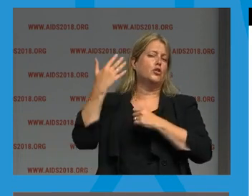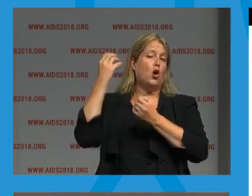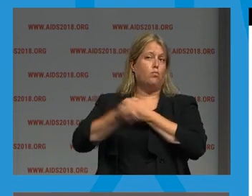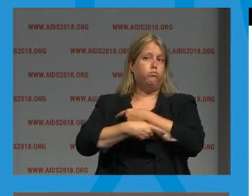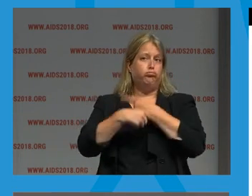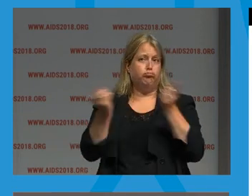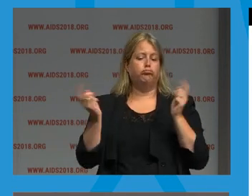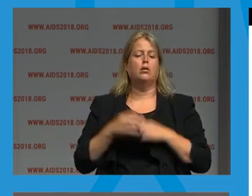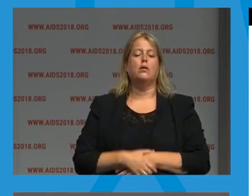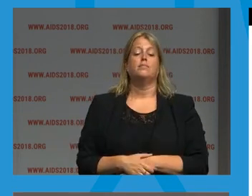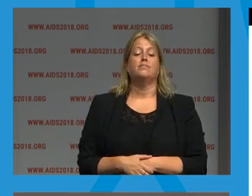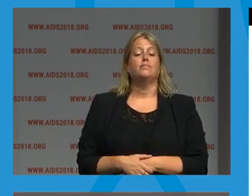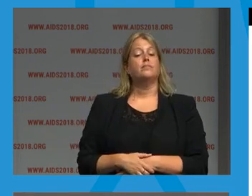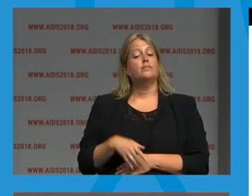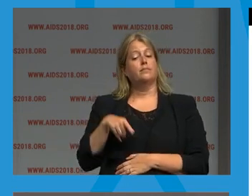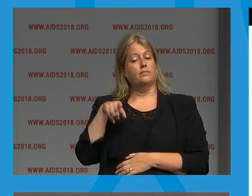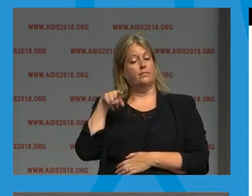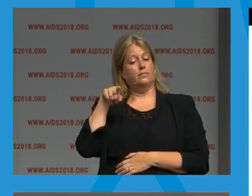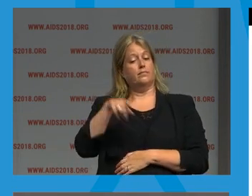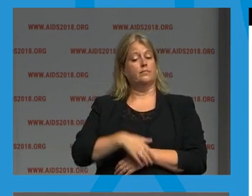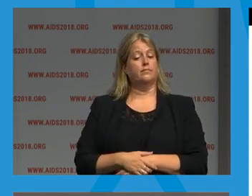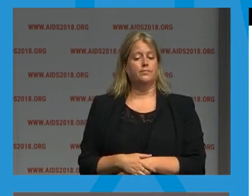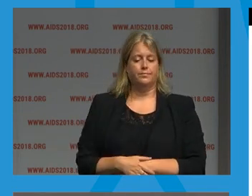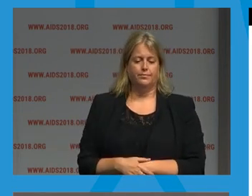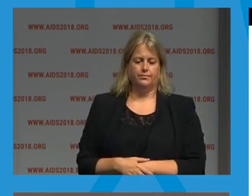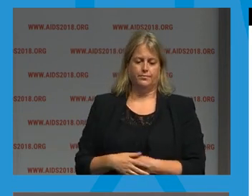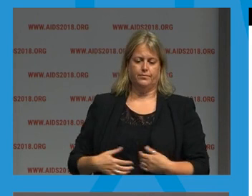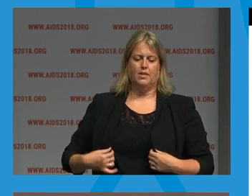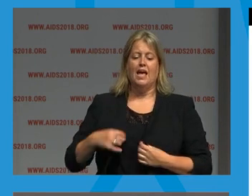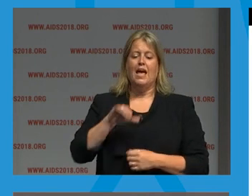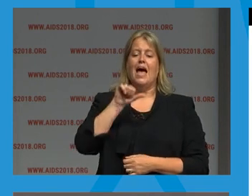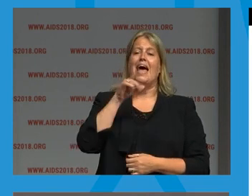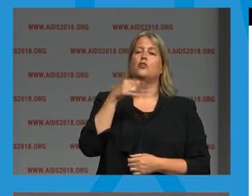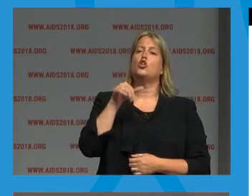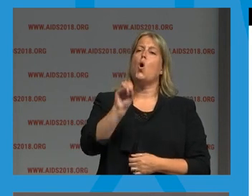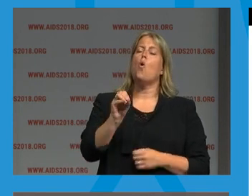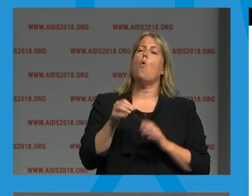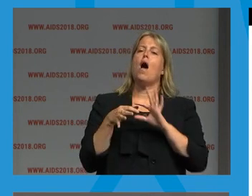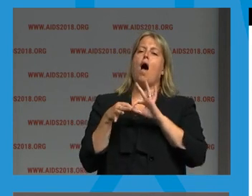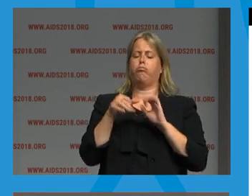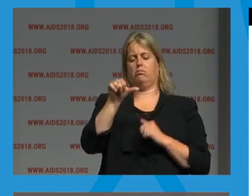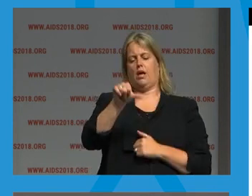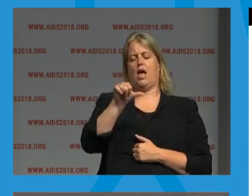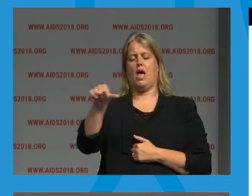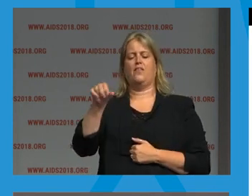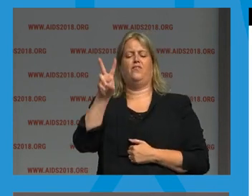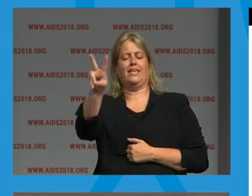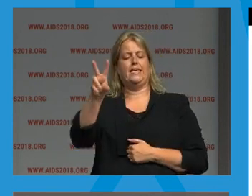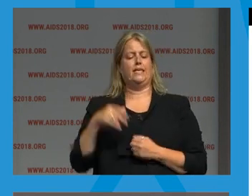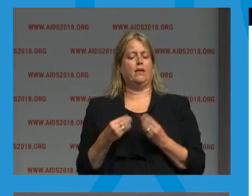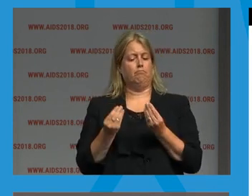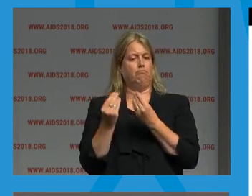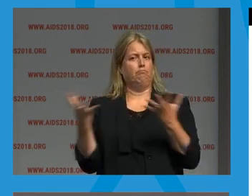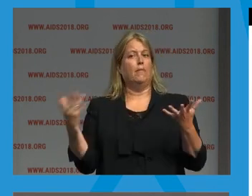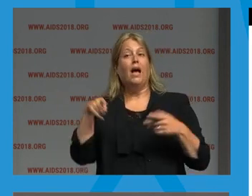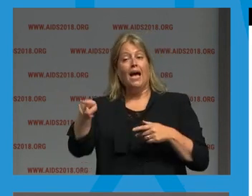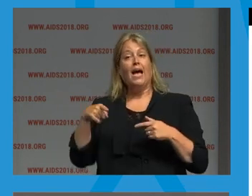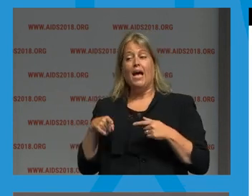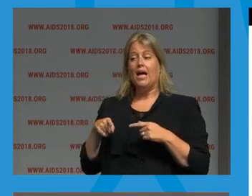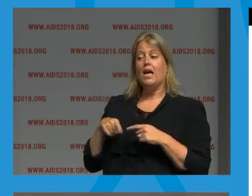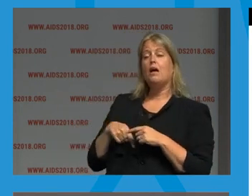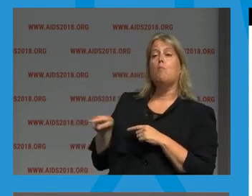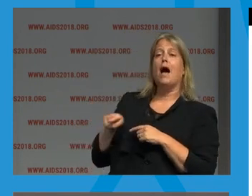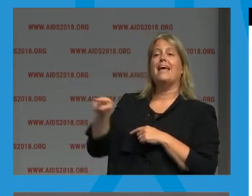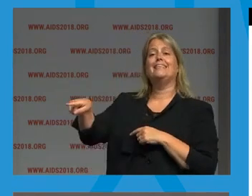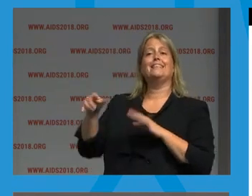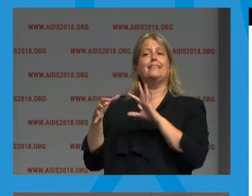which adeno-associated virus delivered a 4E10 monoclonal antibody in a humanized mice, something